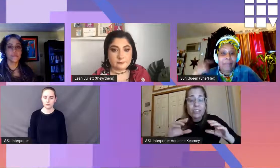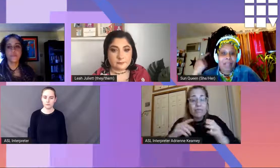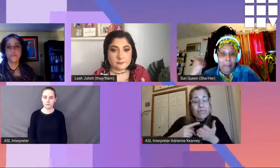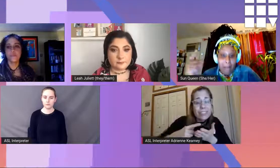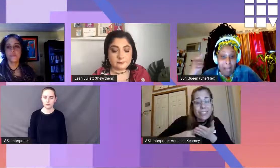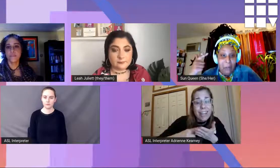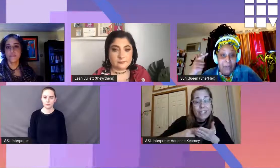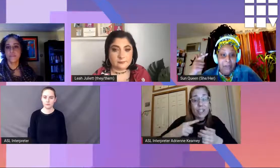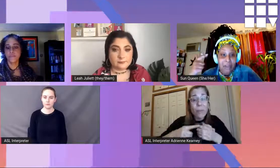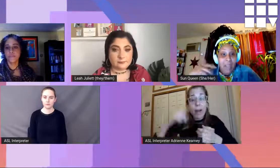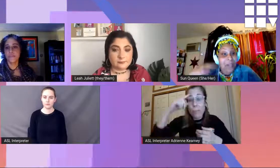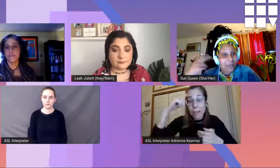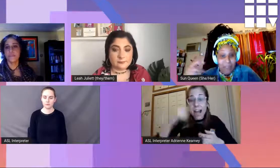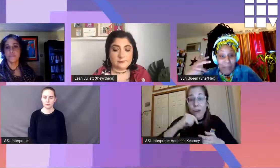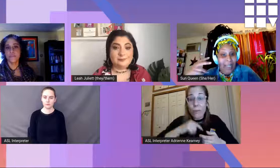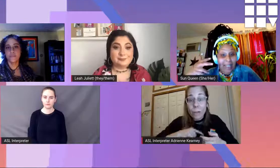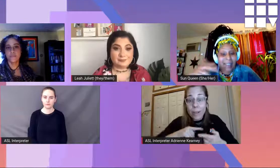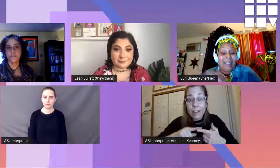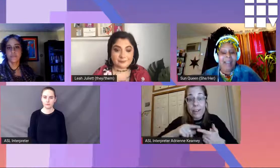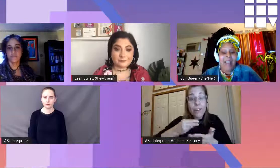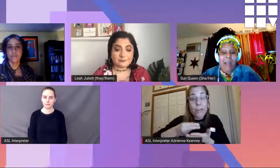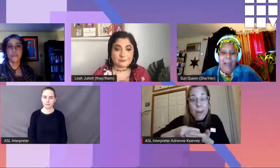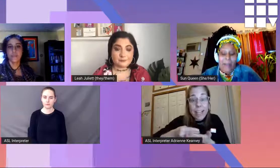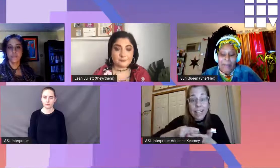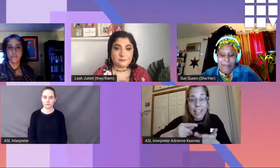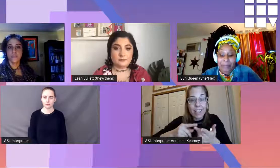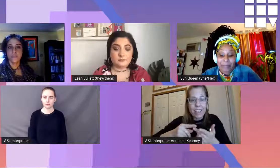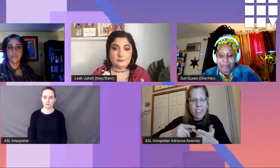money, power, and respect.